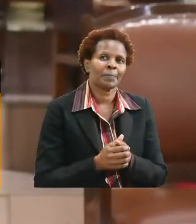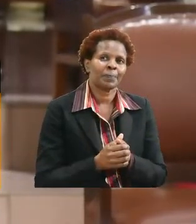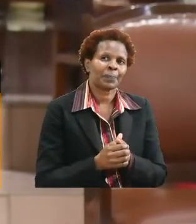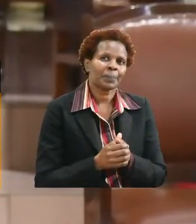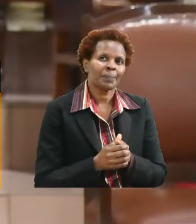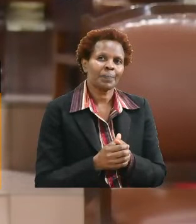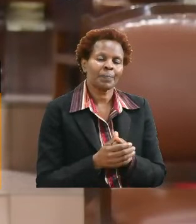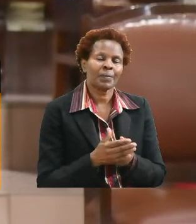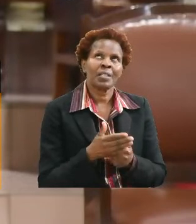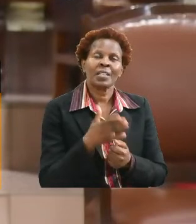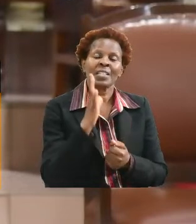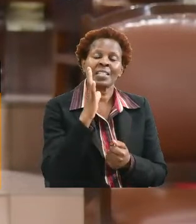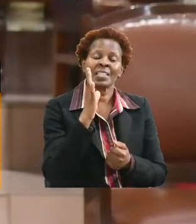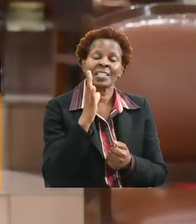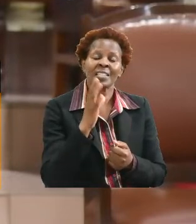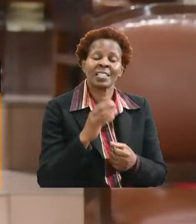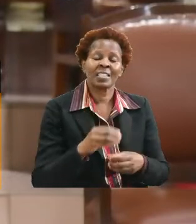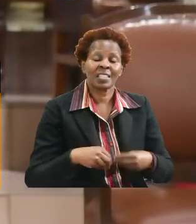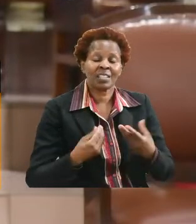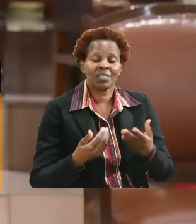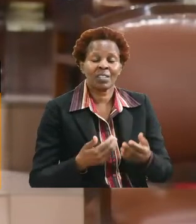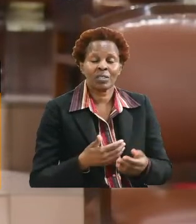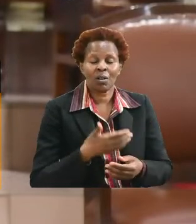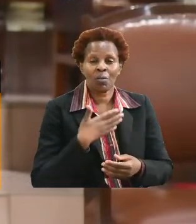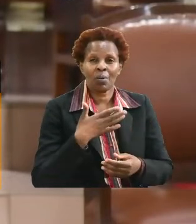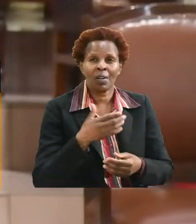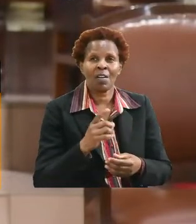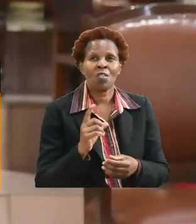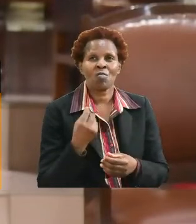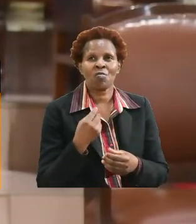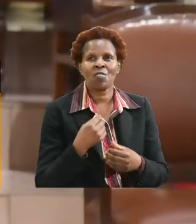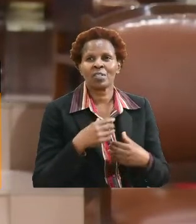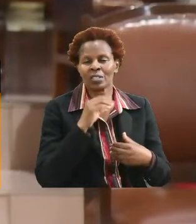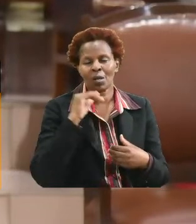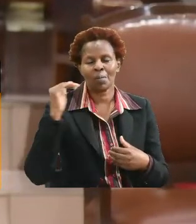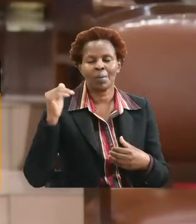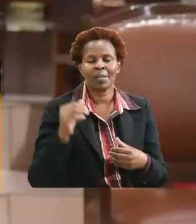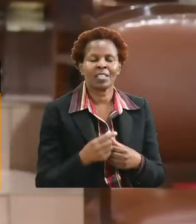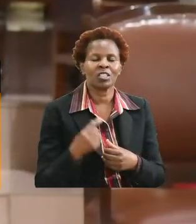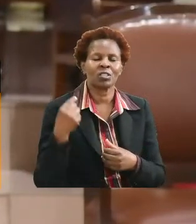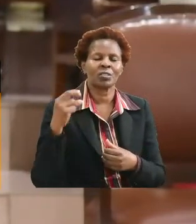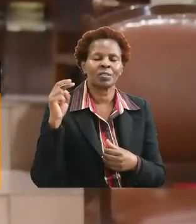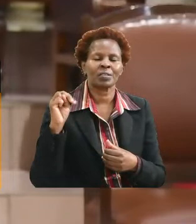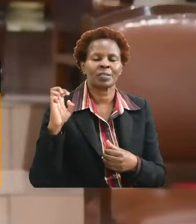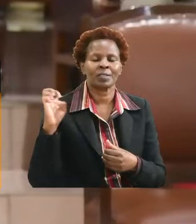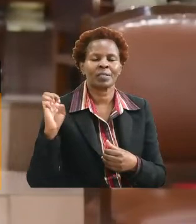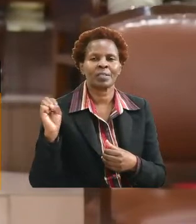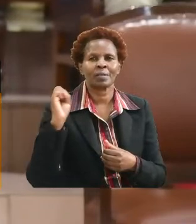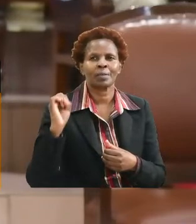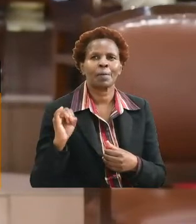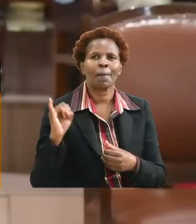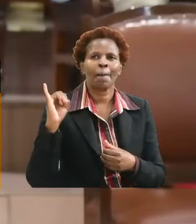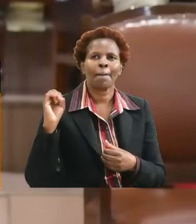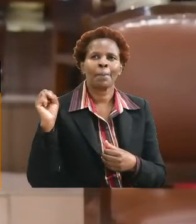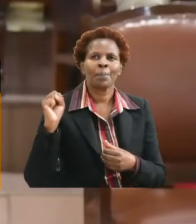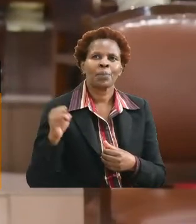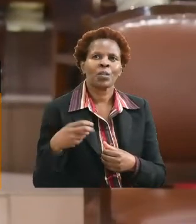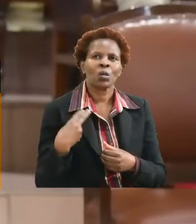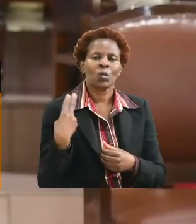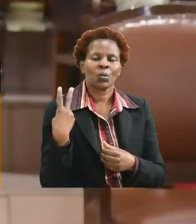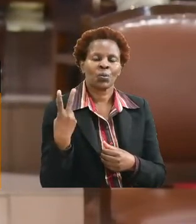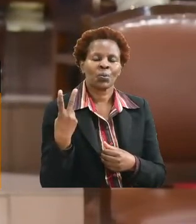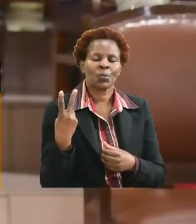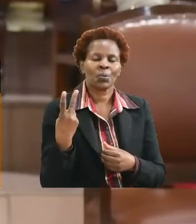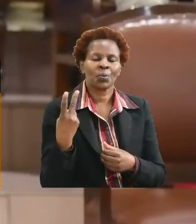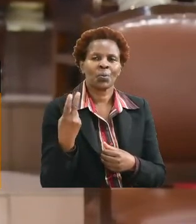as God breathed life into the first humans in the book of Genesis chapter 2, Christ